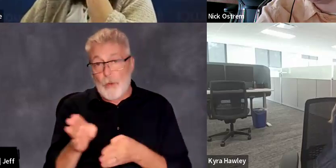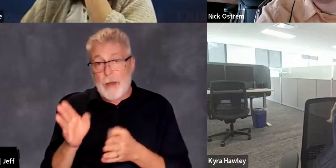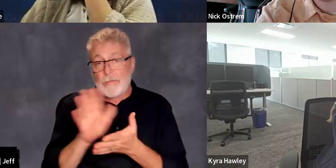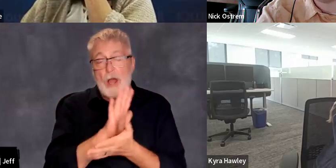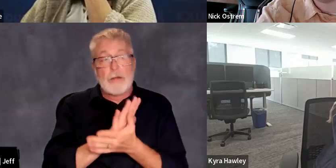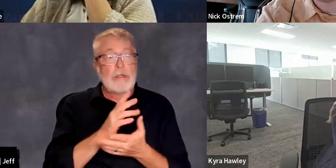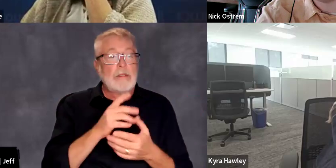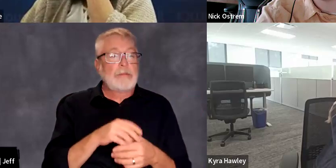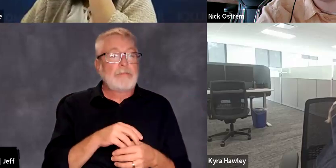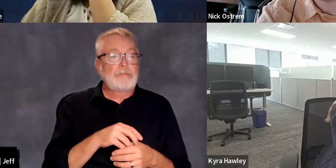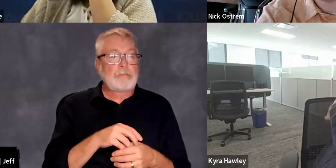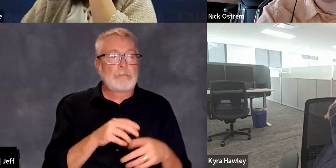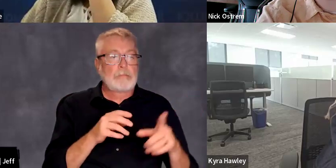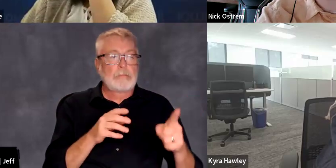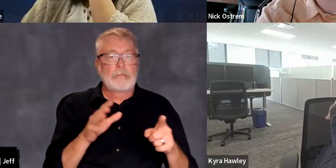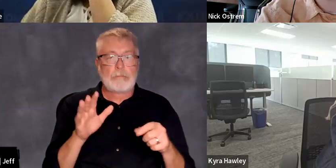We have a full